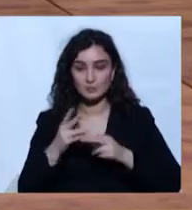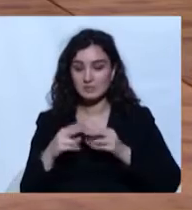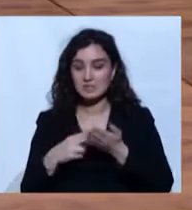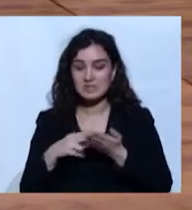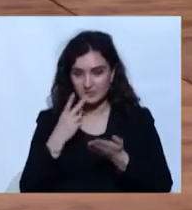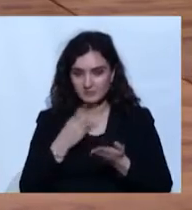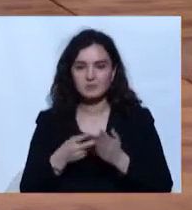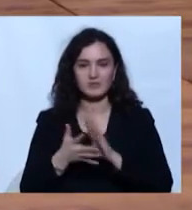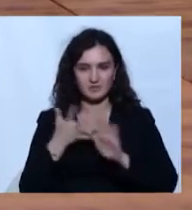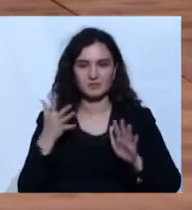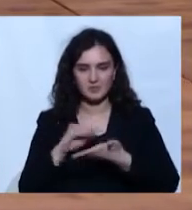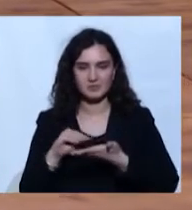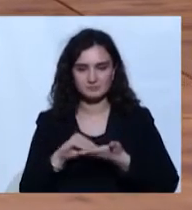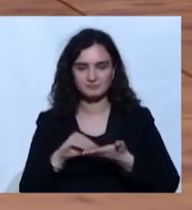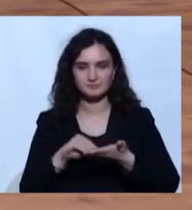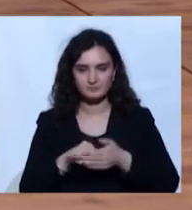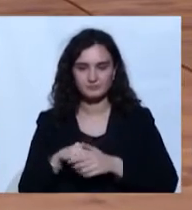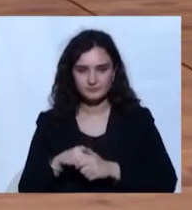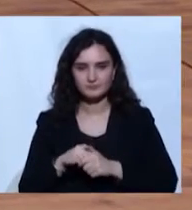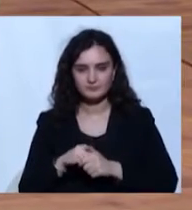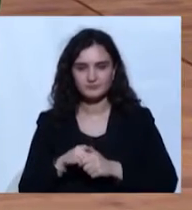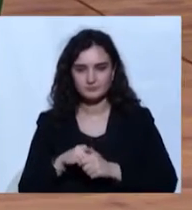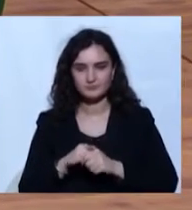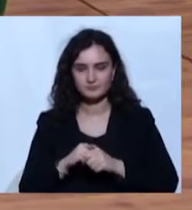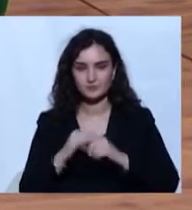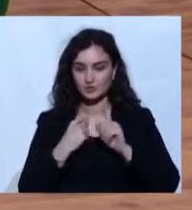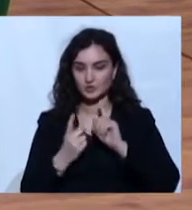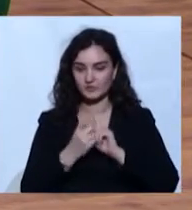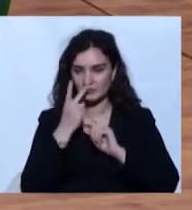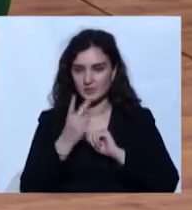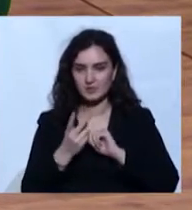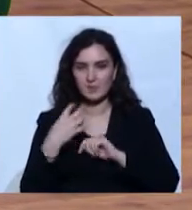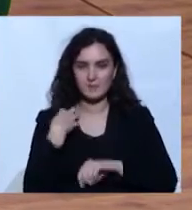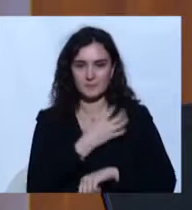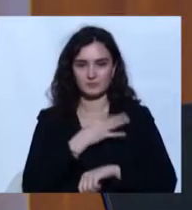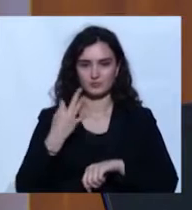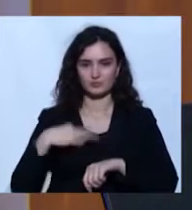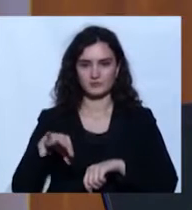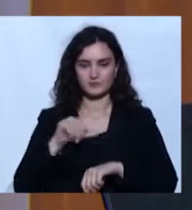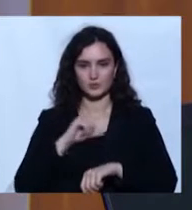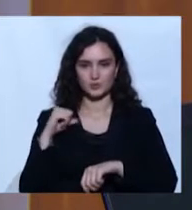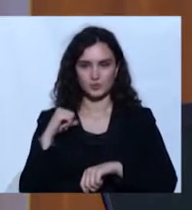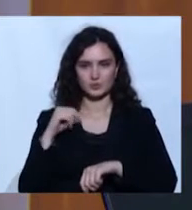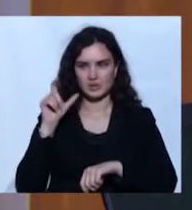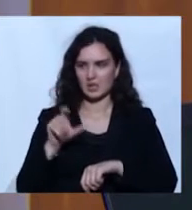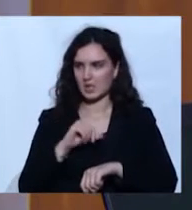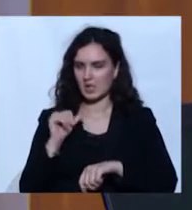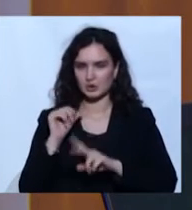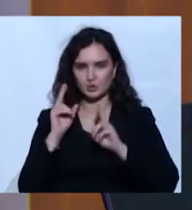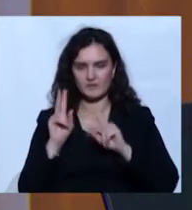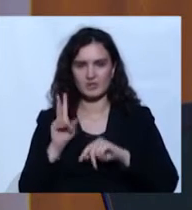really well, I think. If you met the prince on the street, and if you didn't know who he was, you